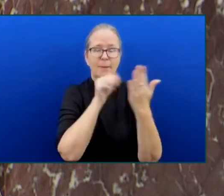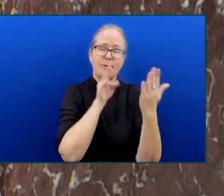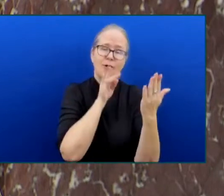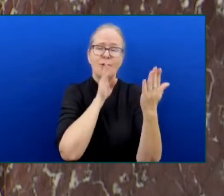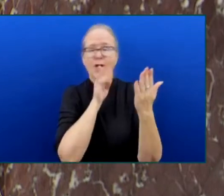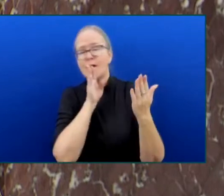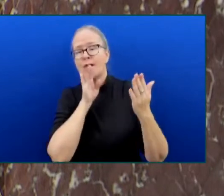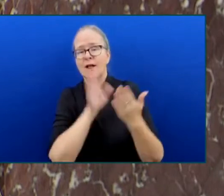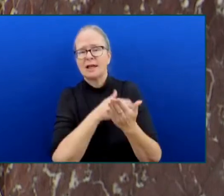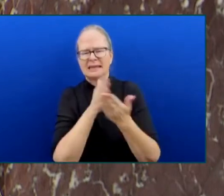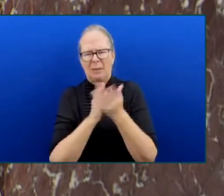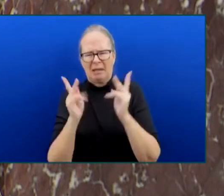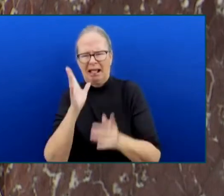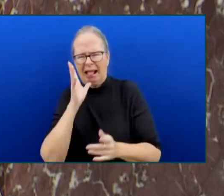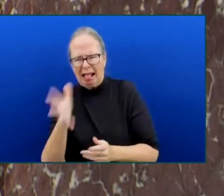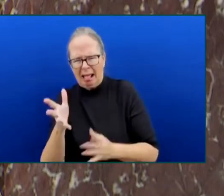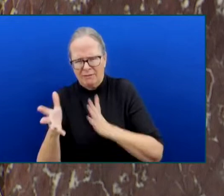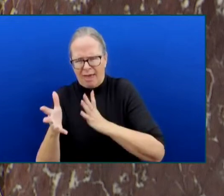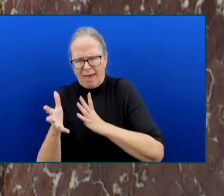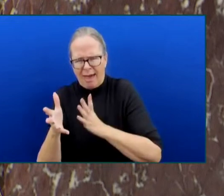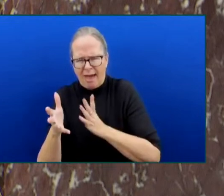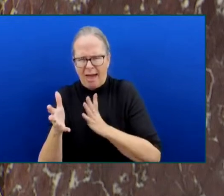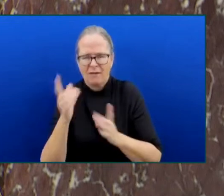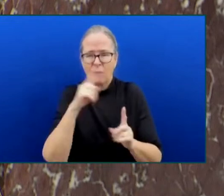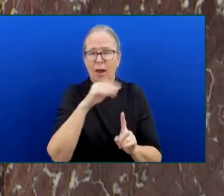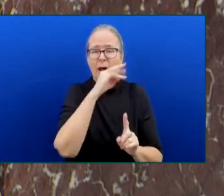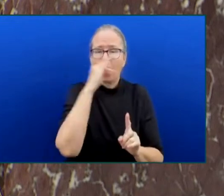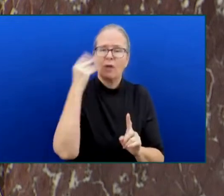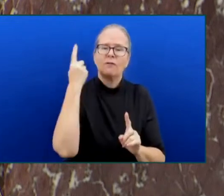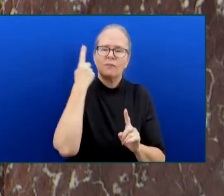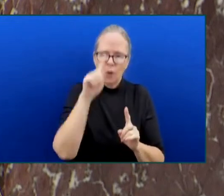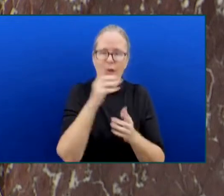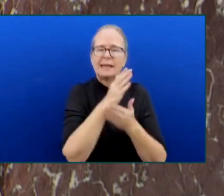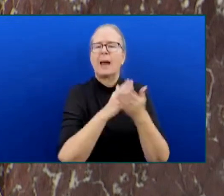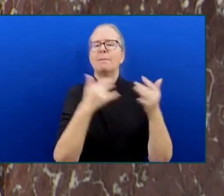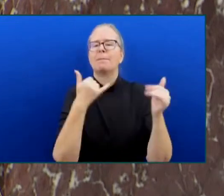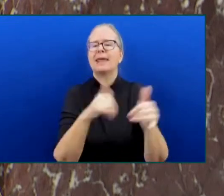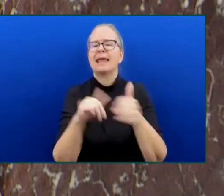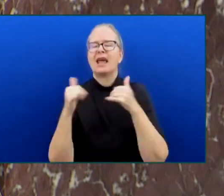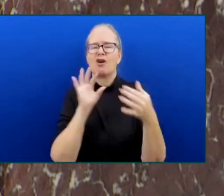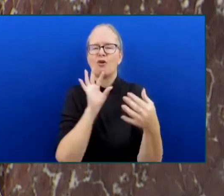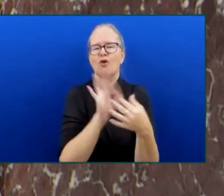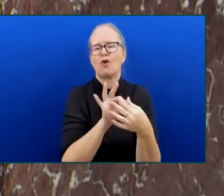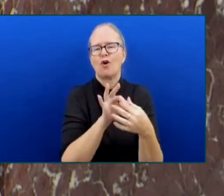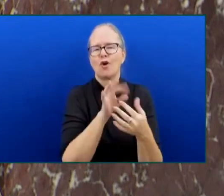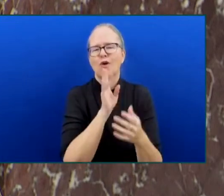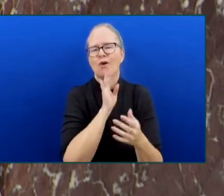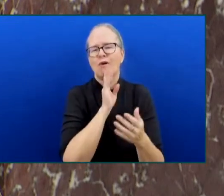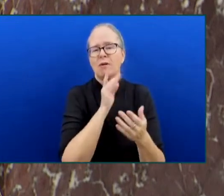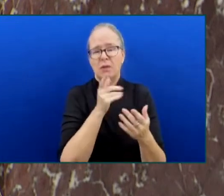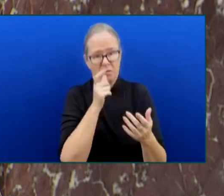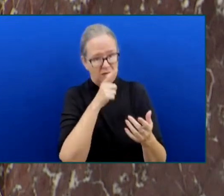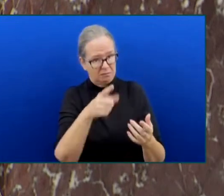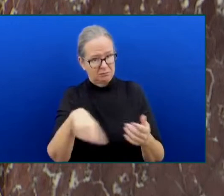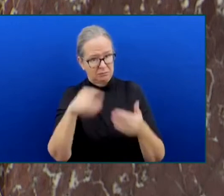everyone in British Columbia celebrating Halloween this year, I hope the experience is safe, sparks joy, and improves your